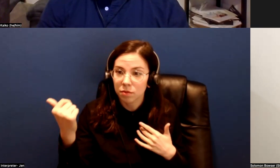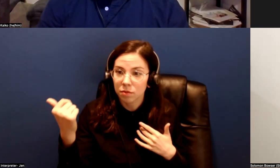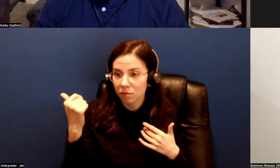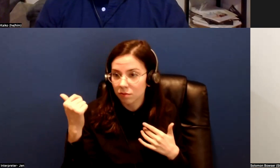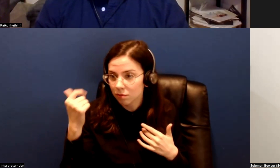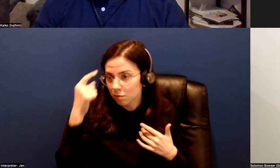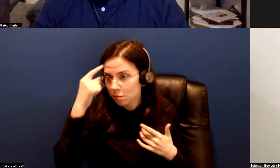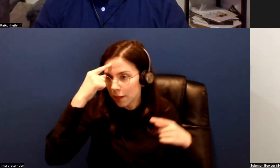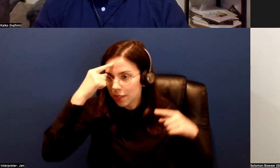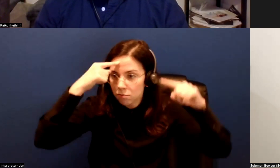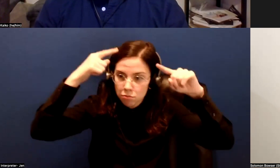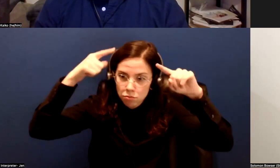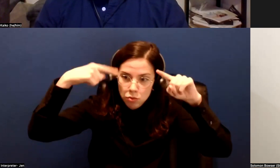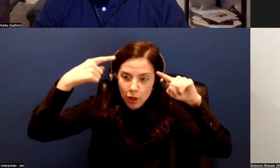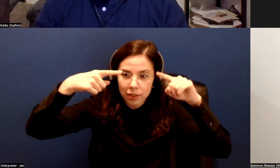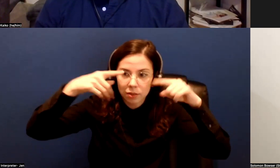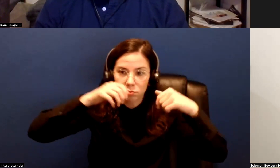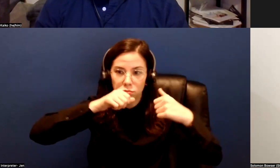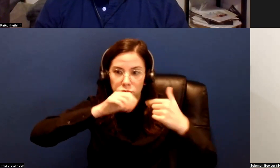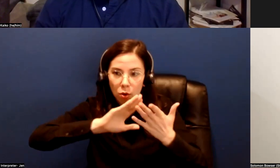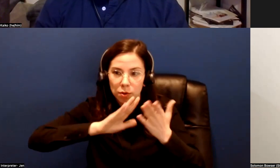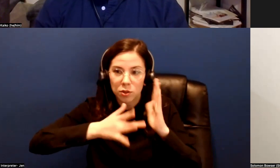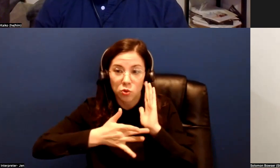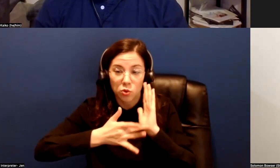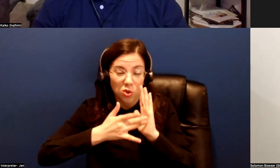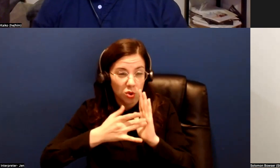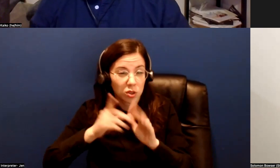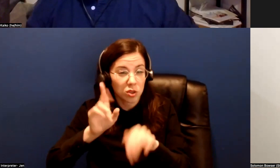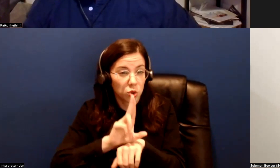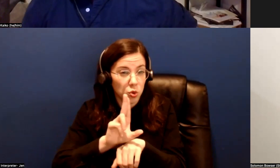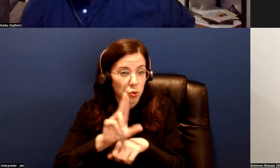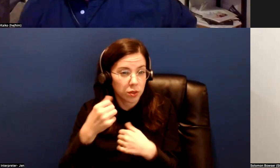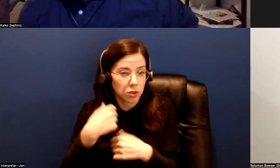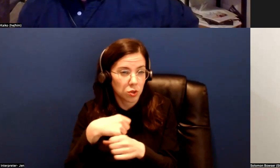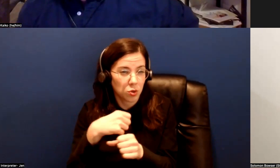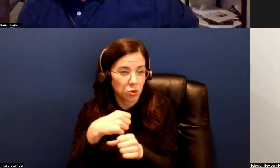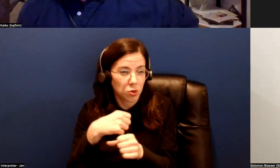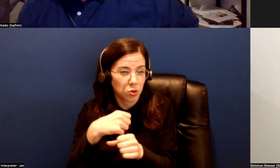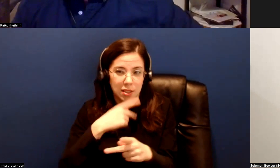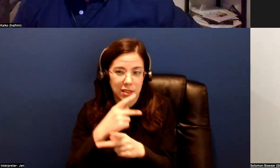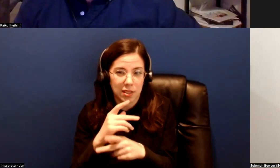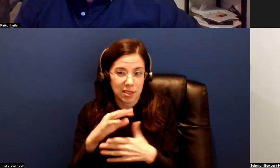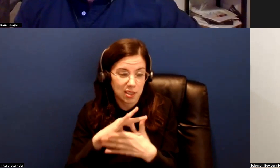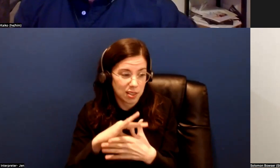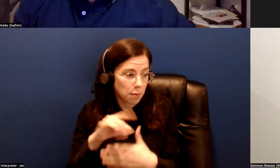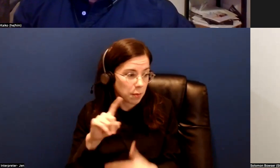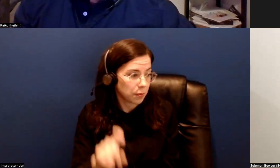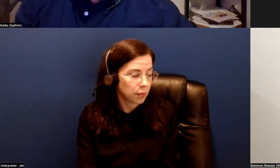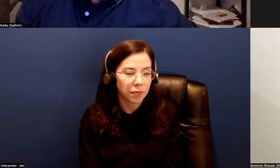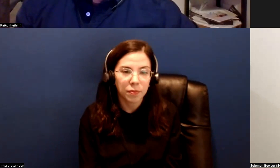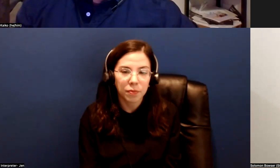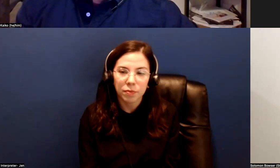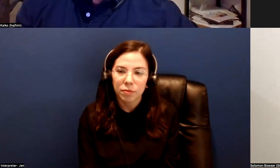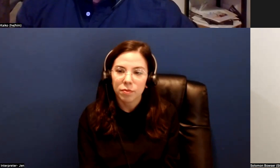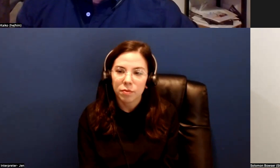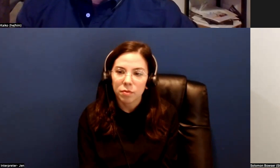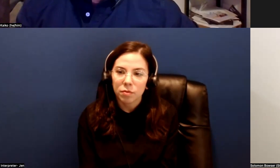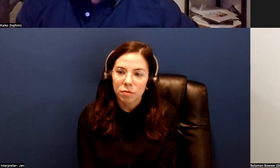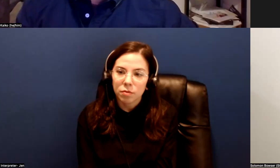or tools that you use to create this type of content?